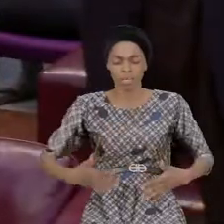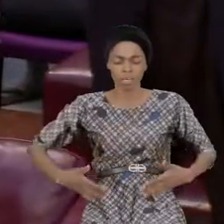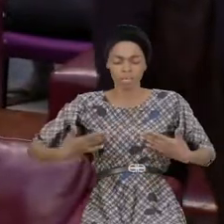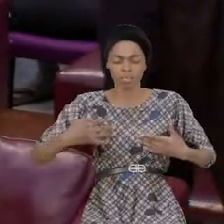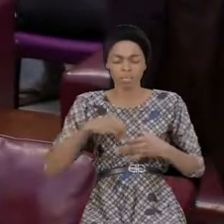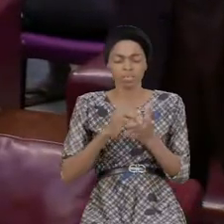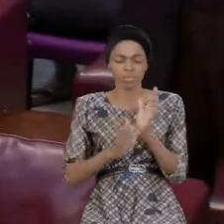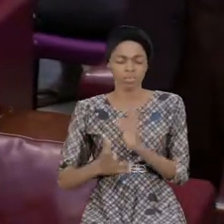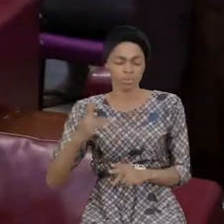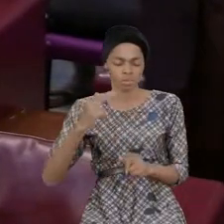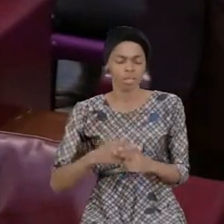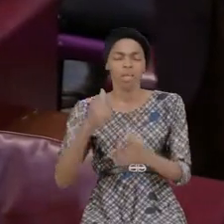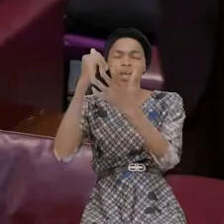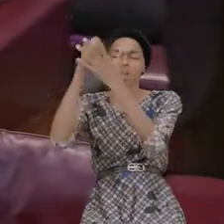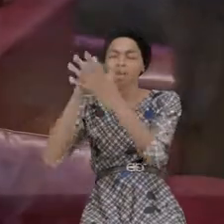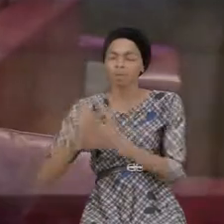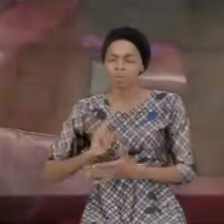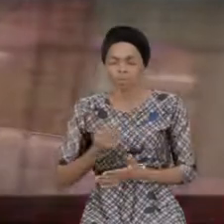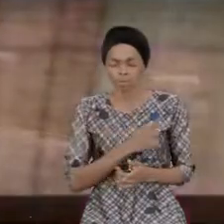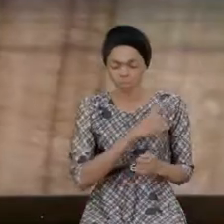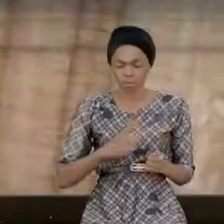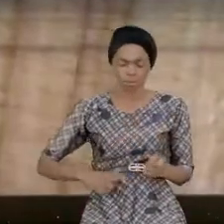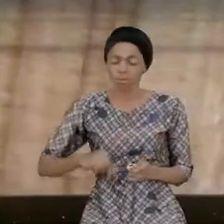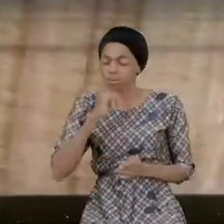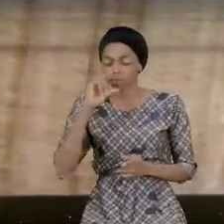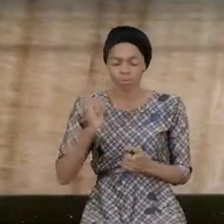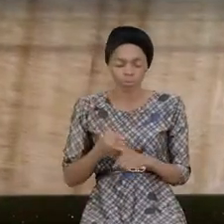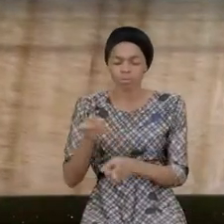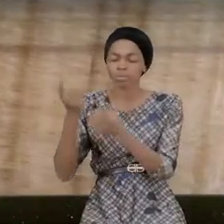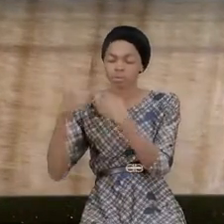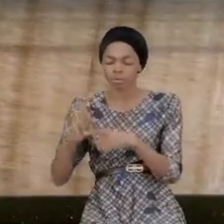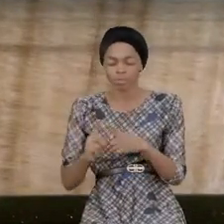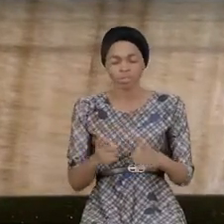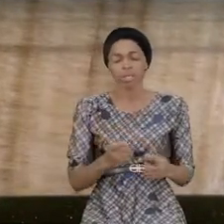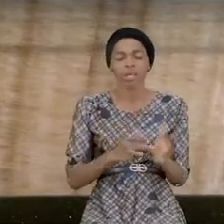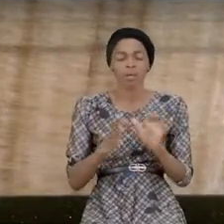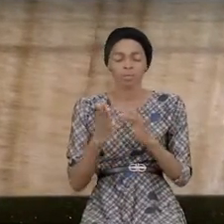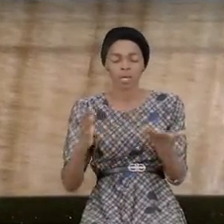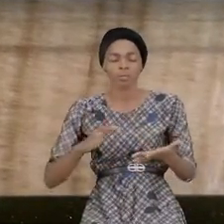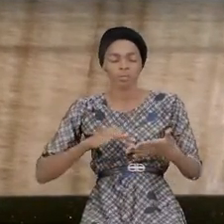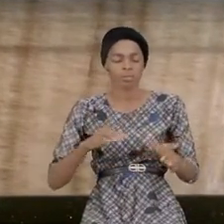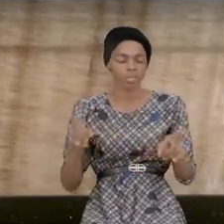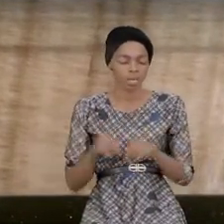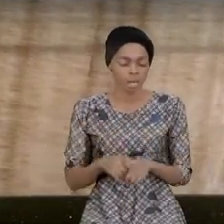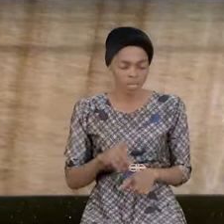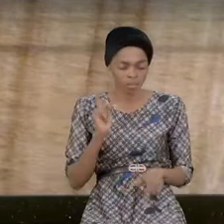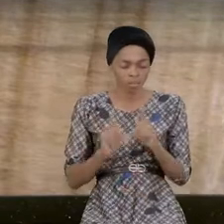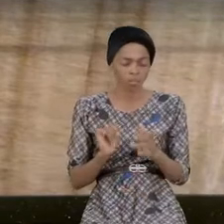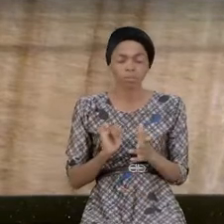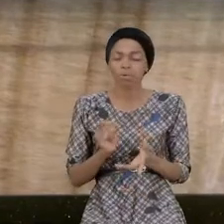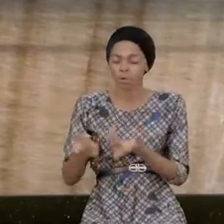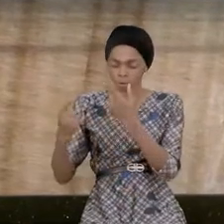name. Help us, Lord, not to just come to the Bible study as people usually